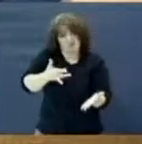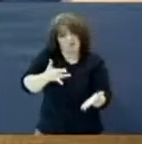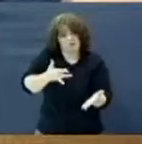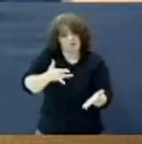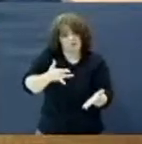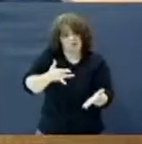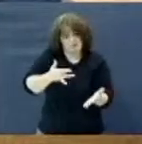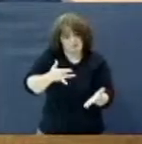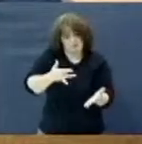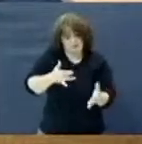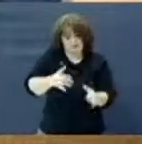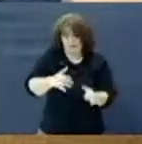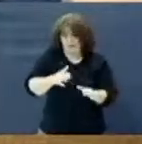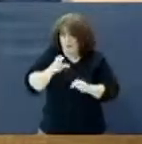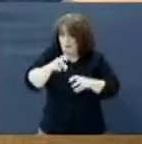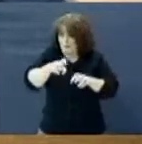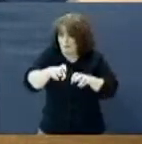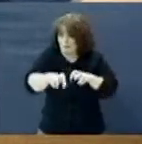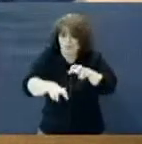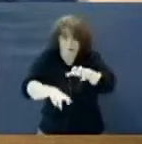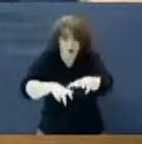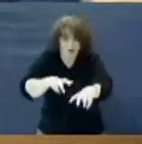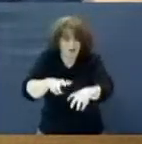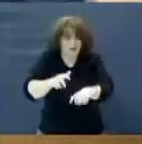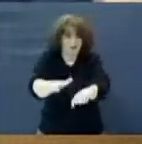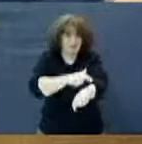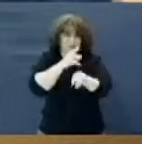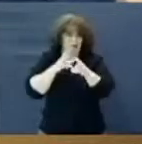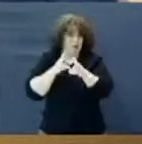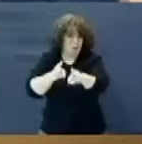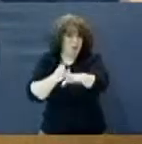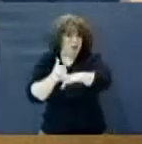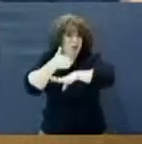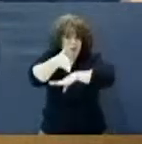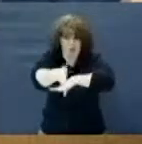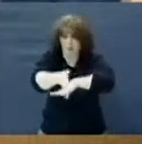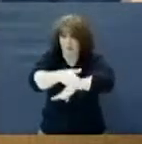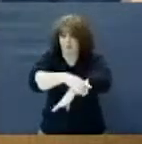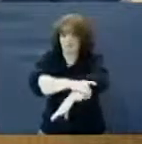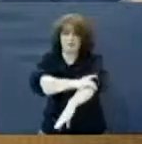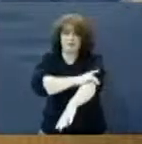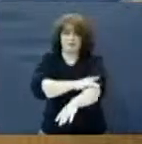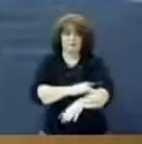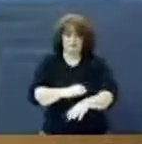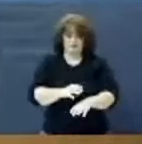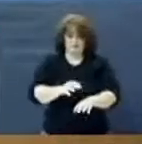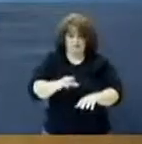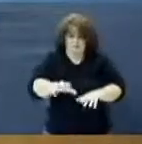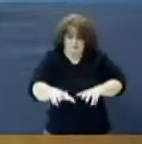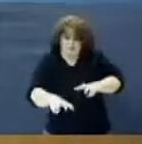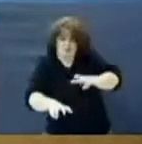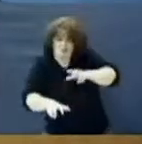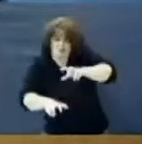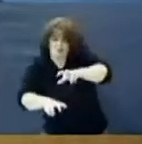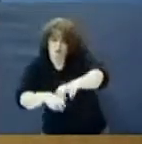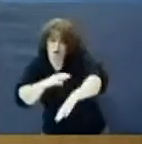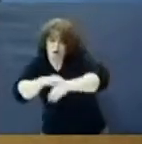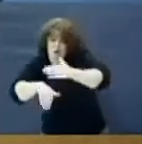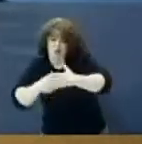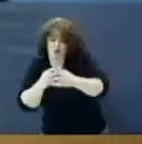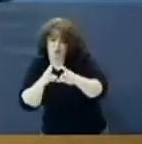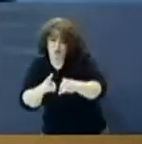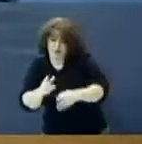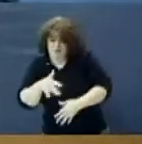kept, and by the way, it was a long way across the other side. He went all the way across, just